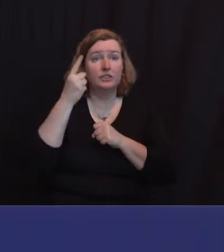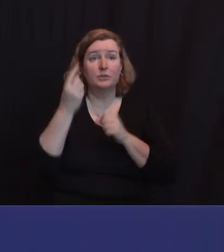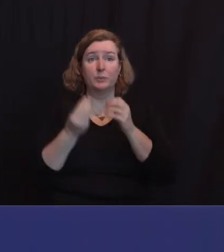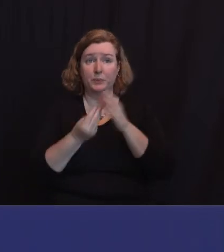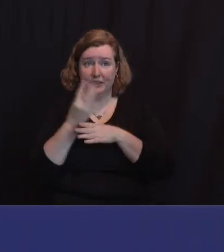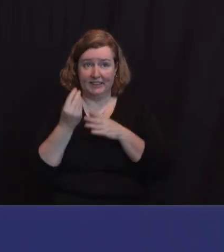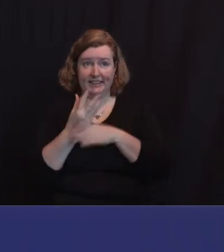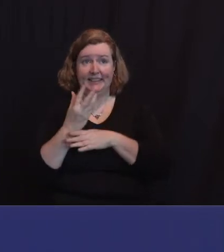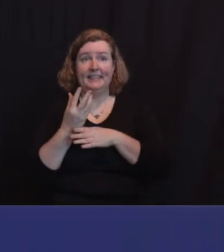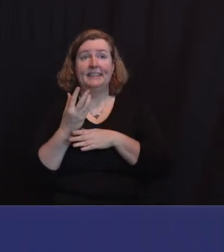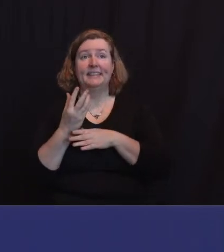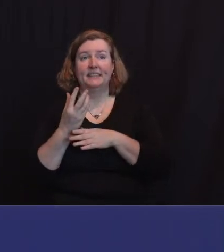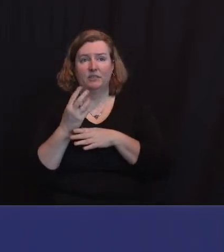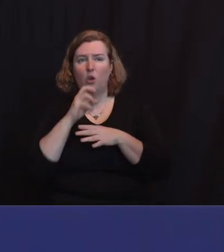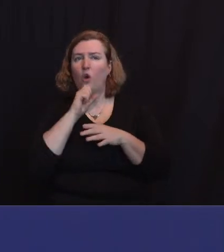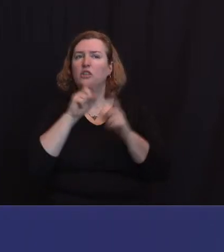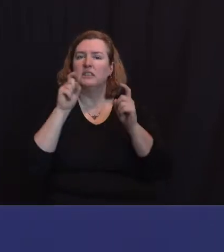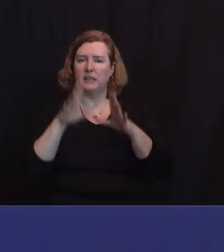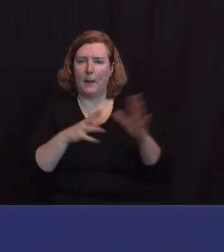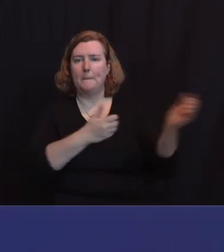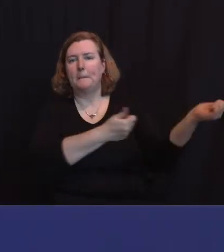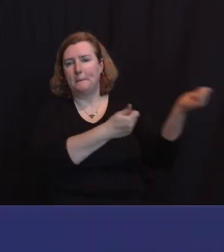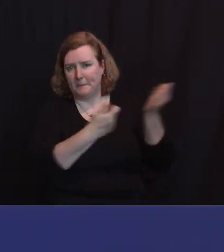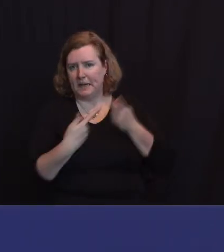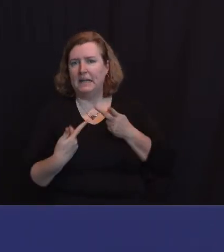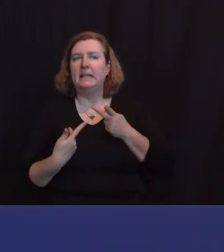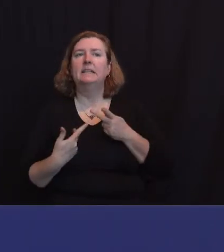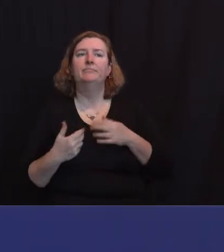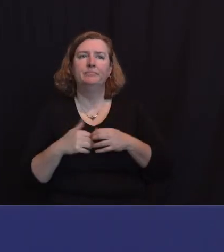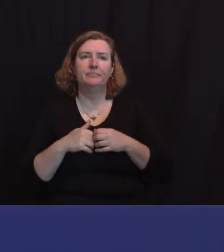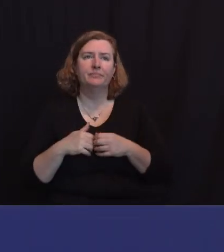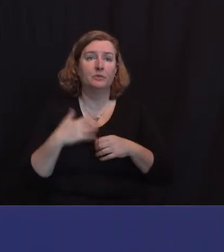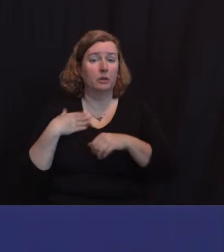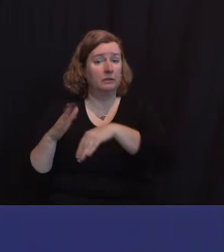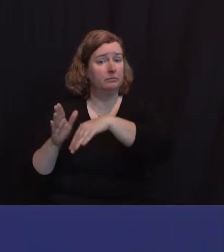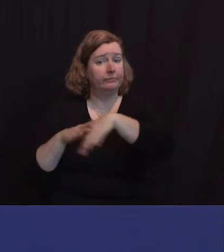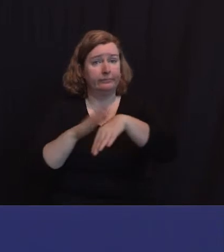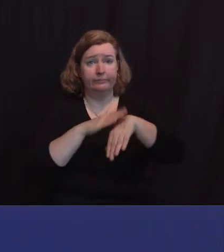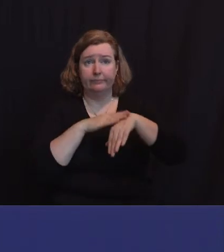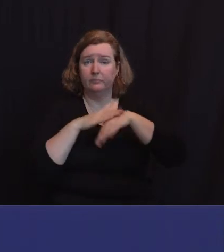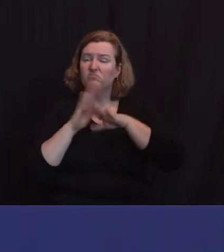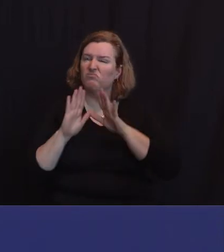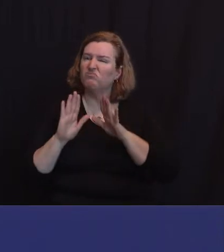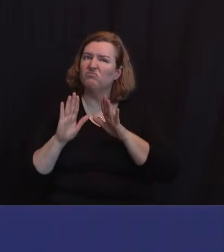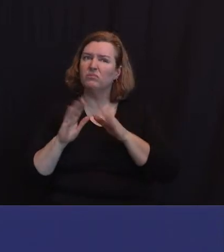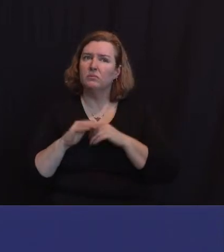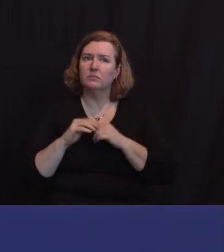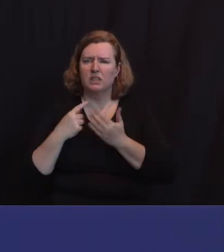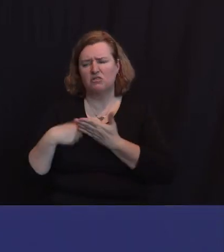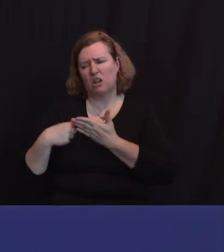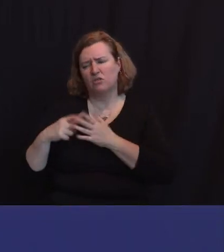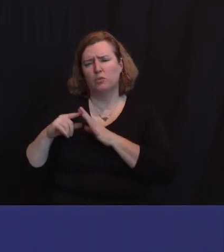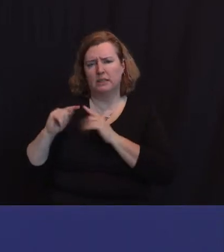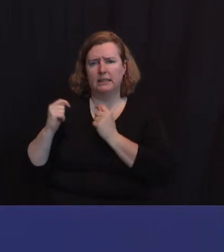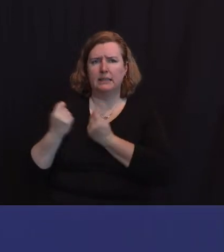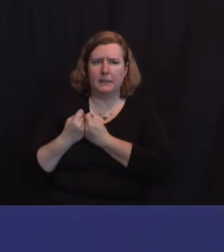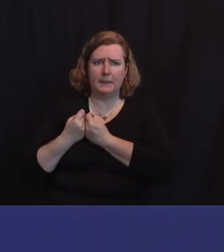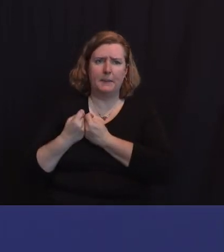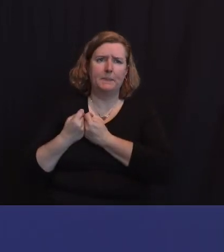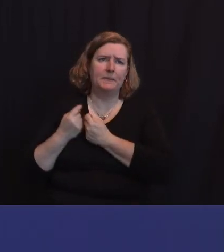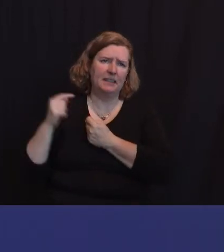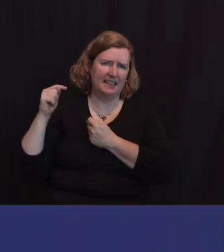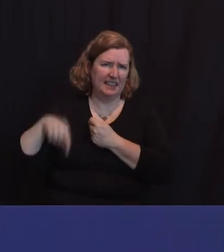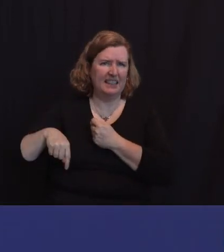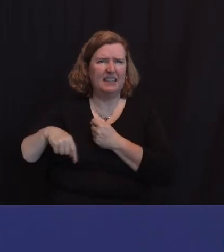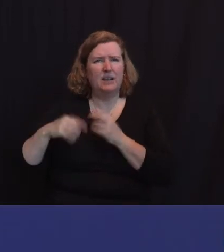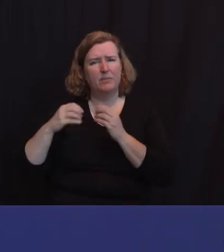The caveat, and I want to make sure I am able to dig into this with the team in the detail. I need to be.